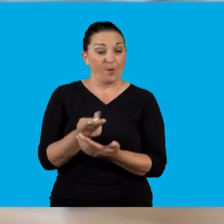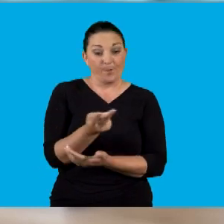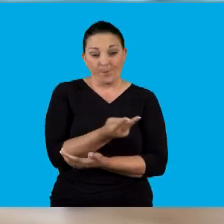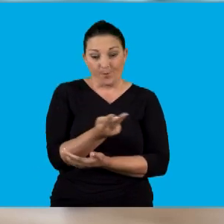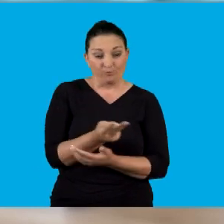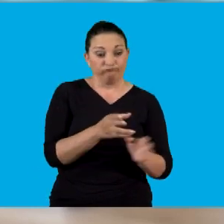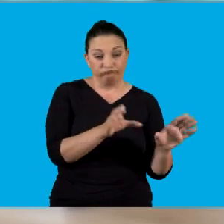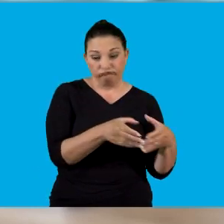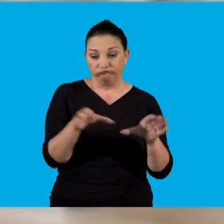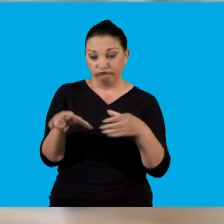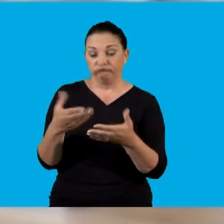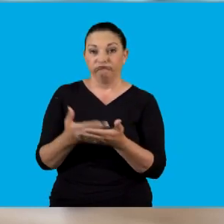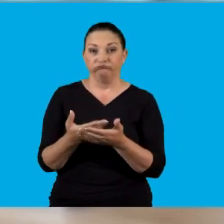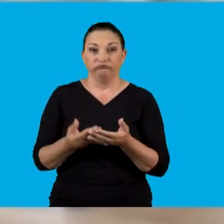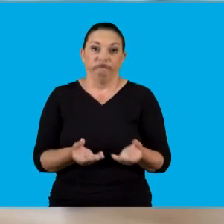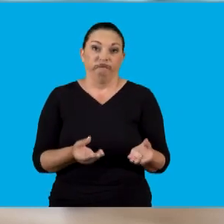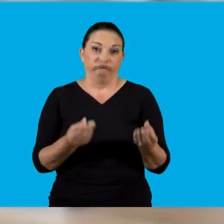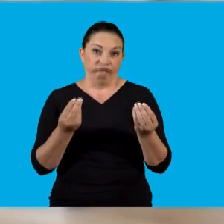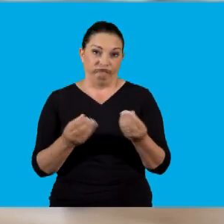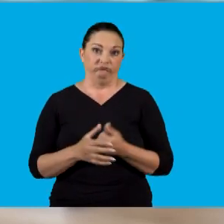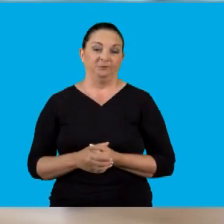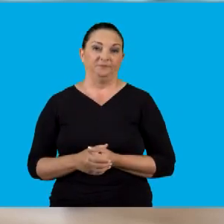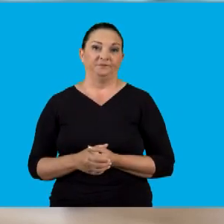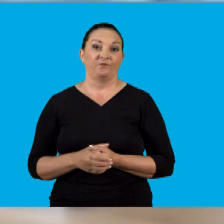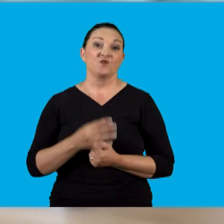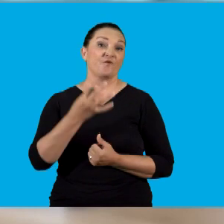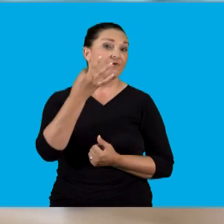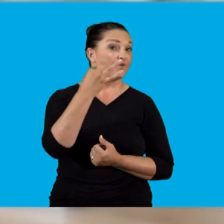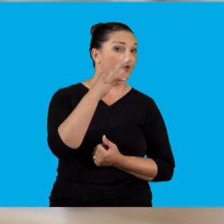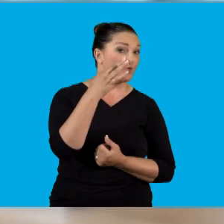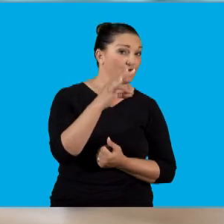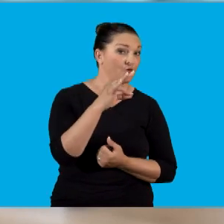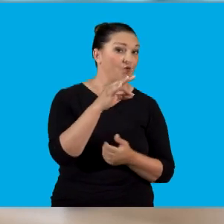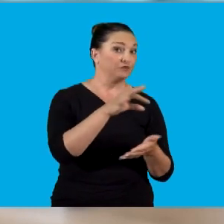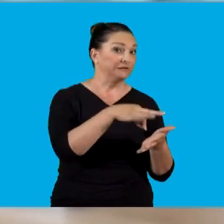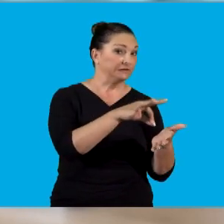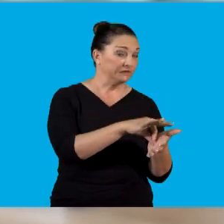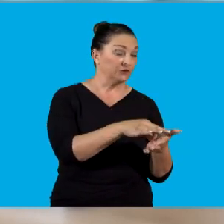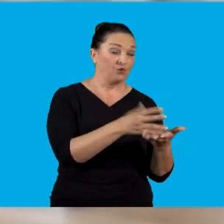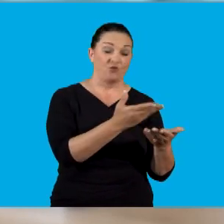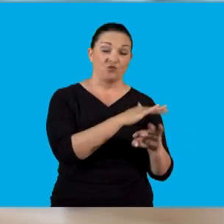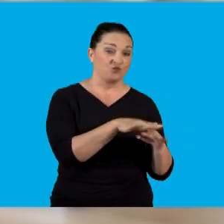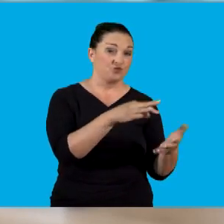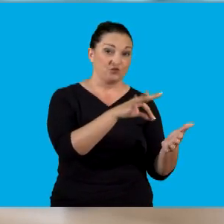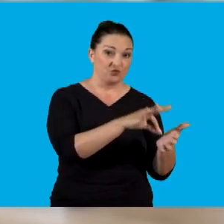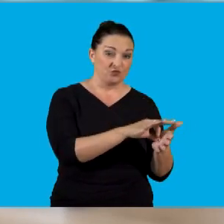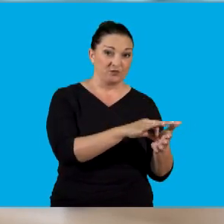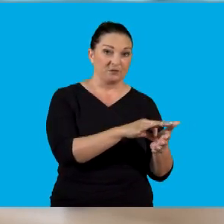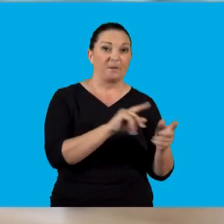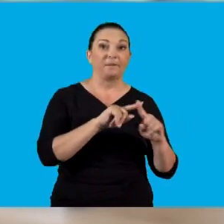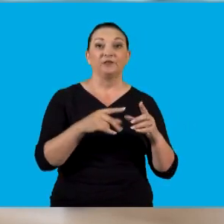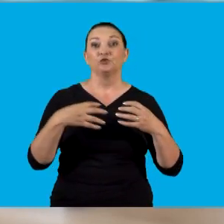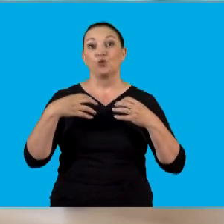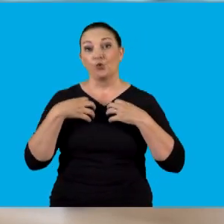in the private sector, you would find your sole trader. Hence, they are saying it exists in the formal, be it they are registered or not